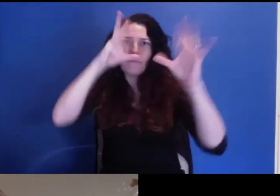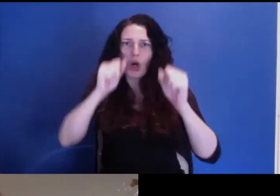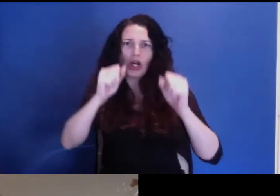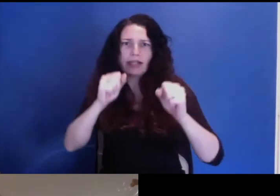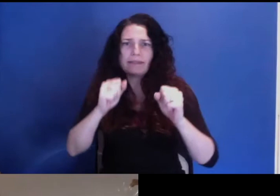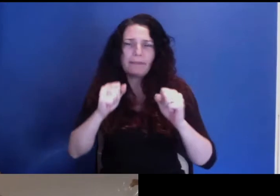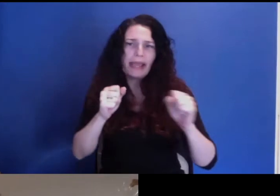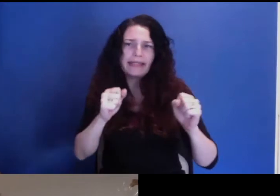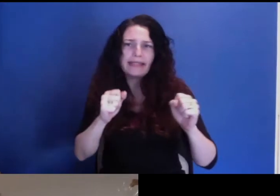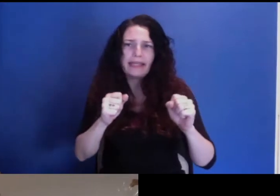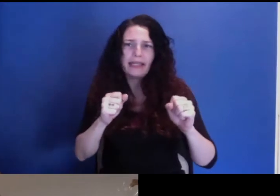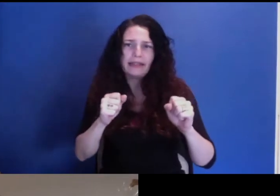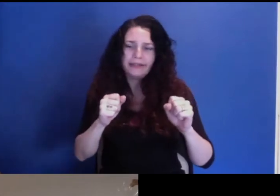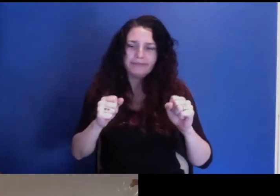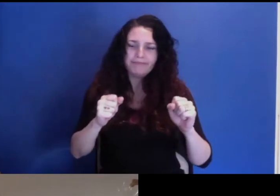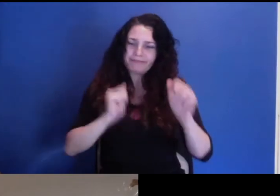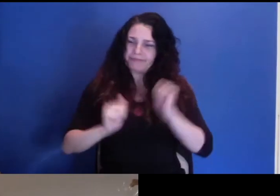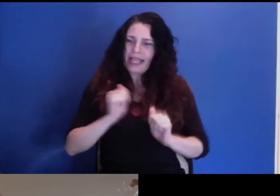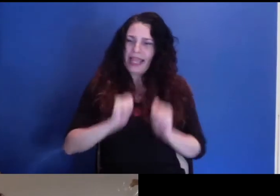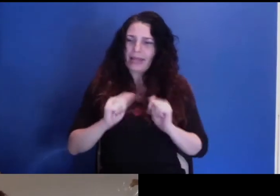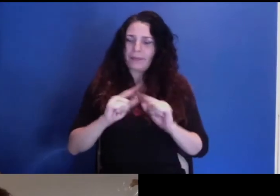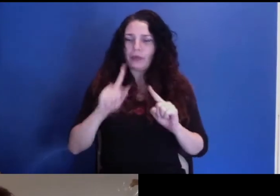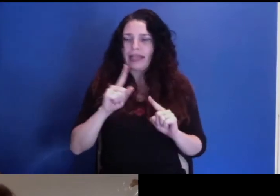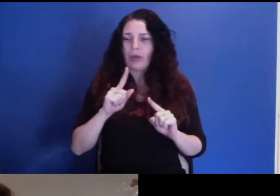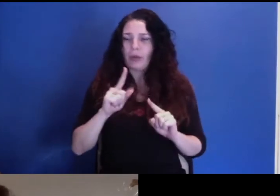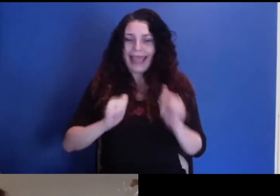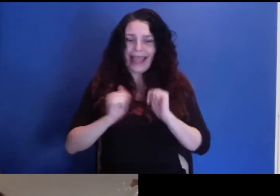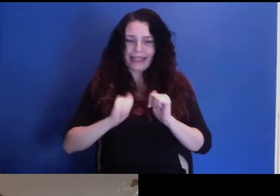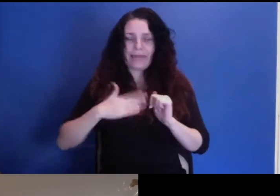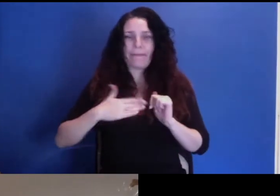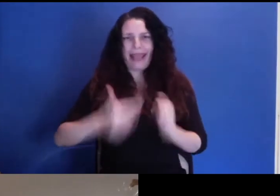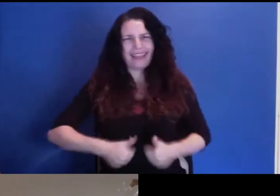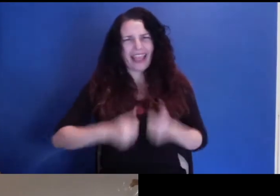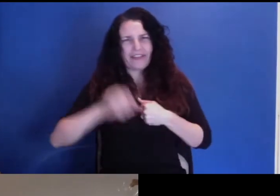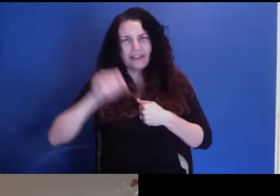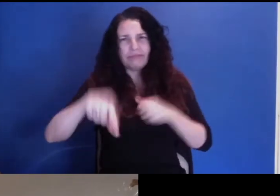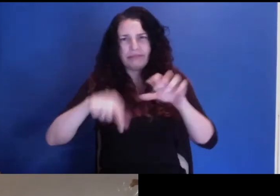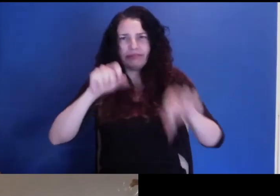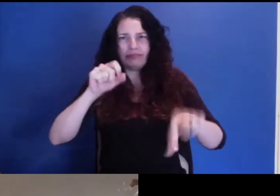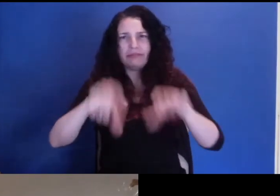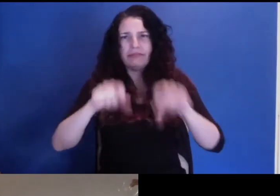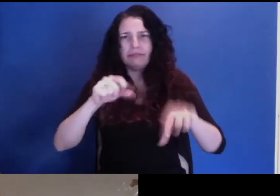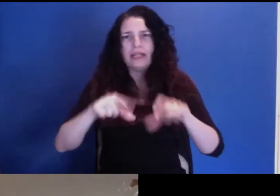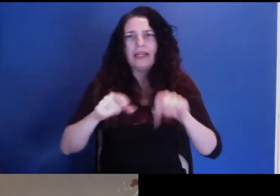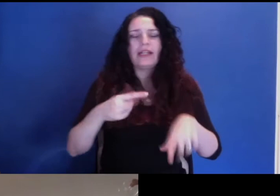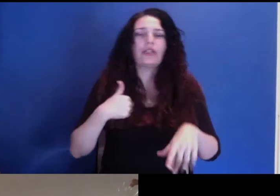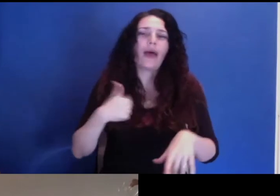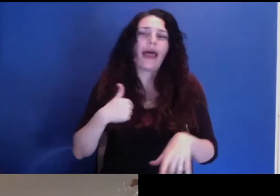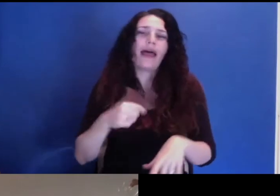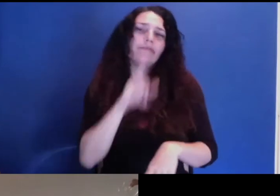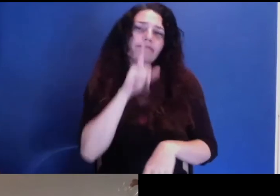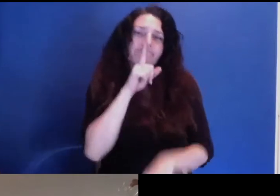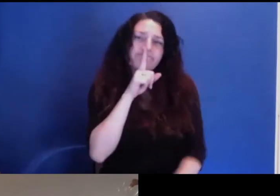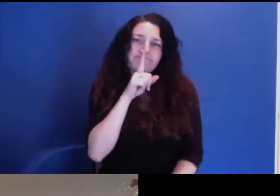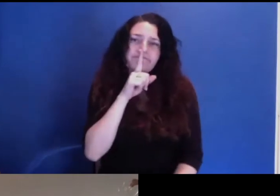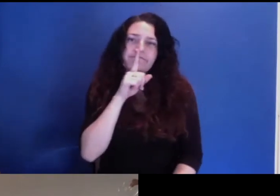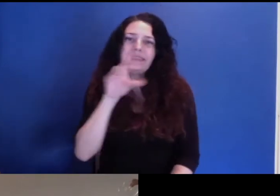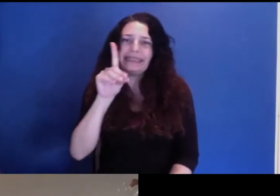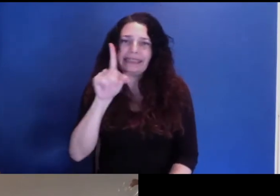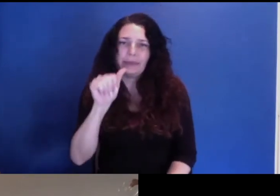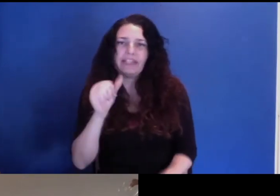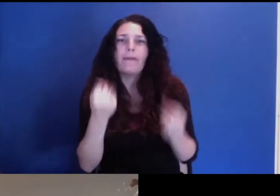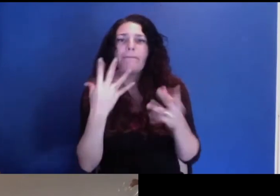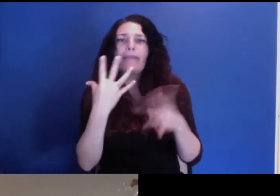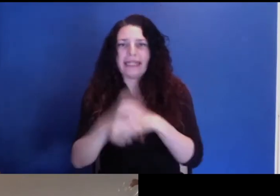So basically, so smash cut to me getting the book deal. I've been closeted about my disability for many years, and